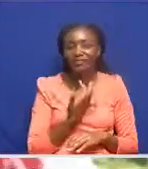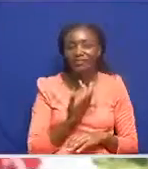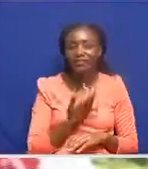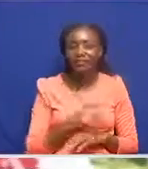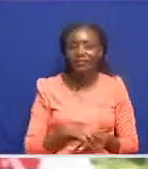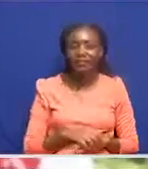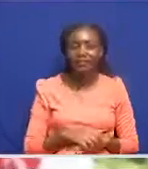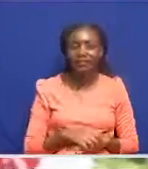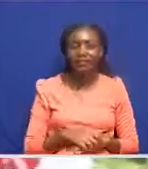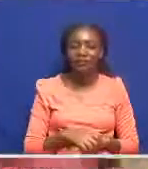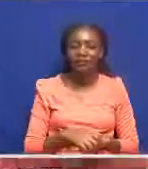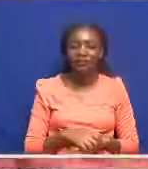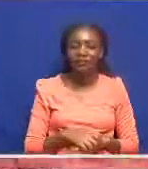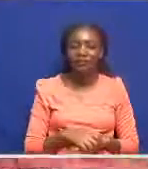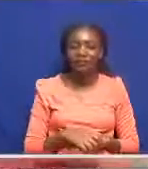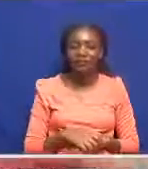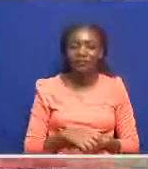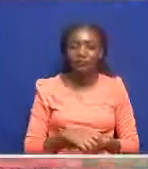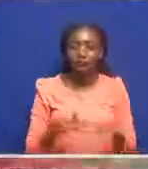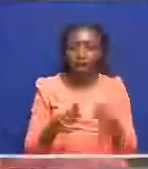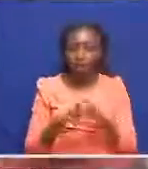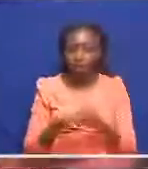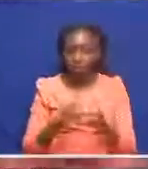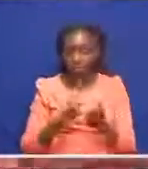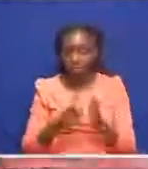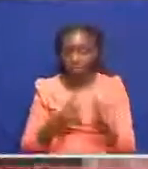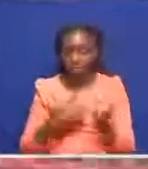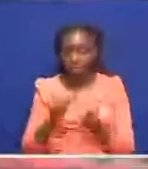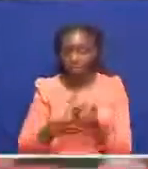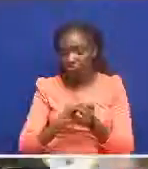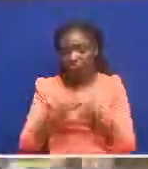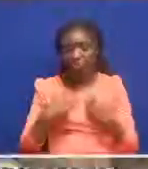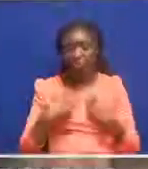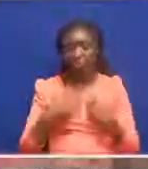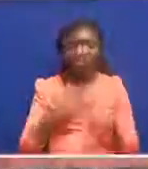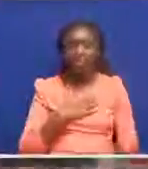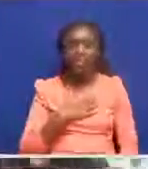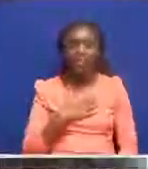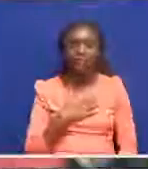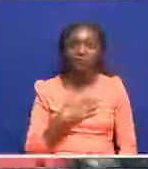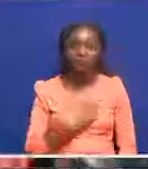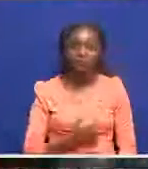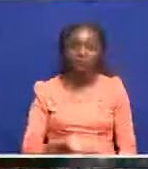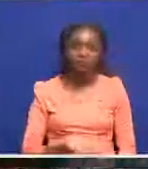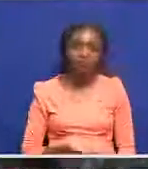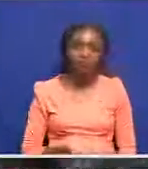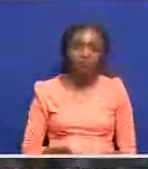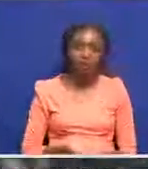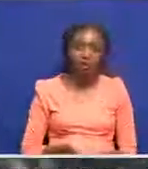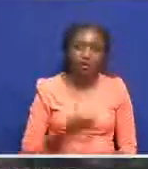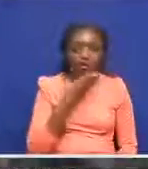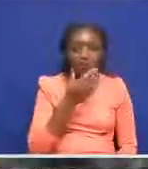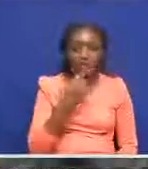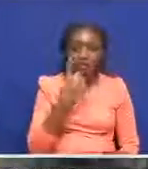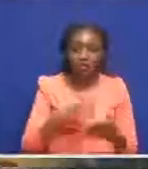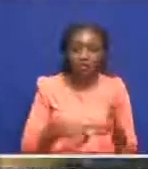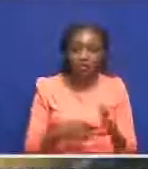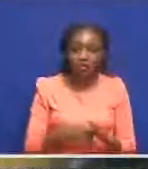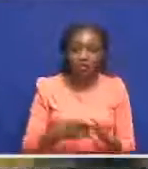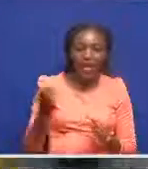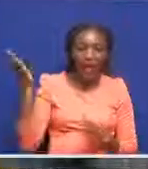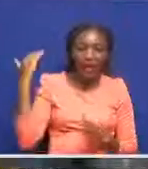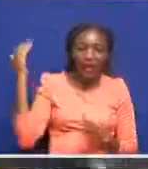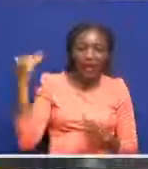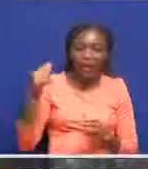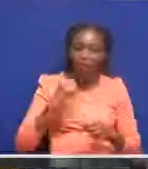washing myself and my clothes. Age seems to have caught up with him, but he states that he was once actively involved in